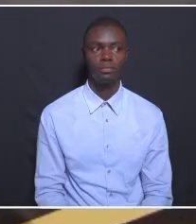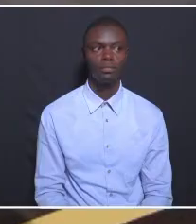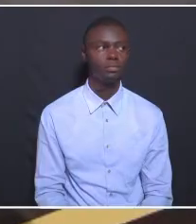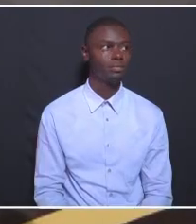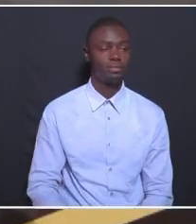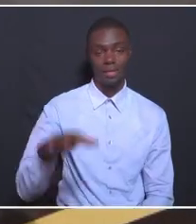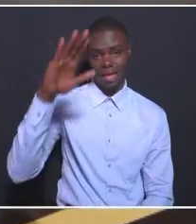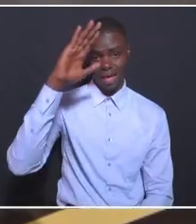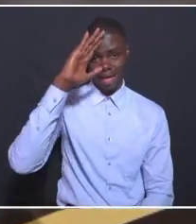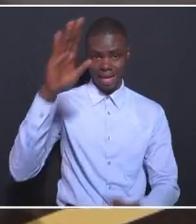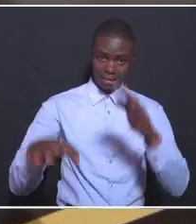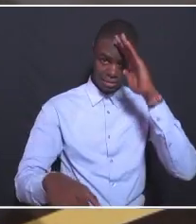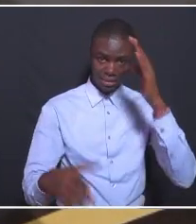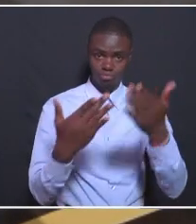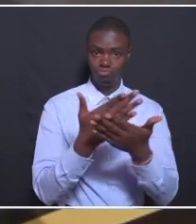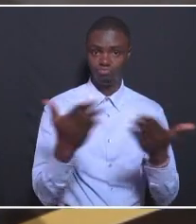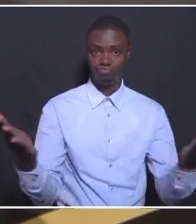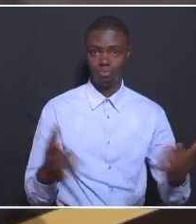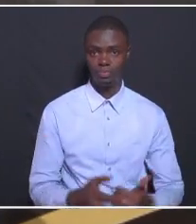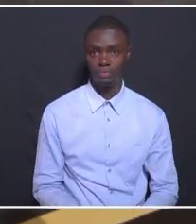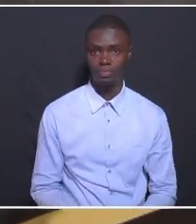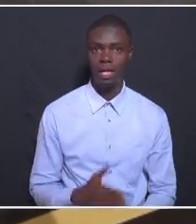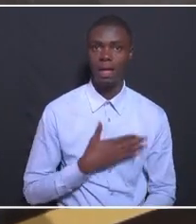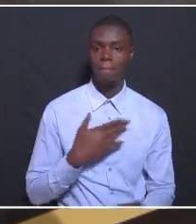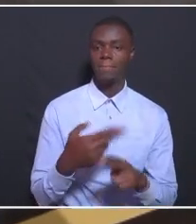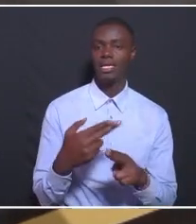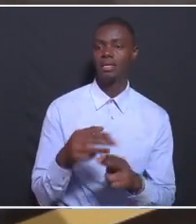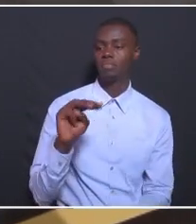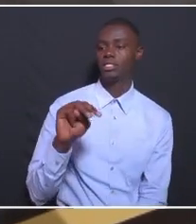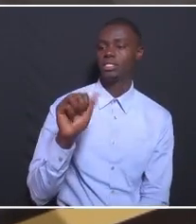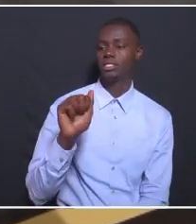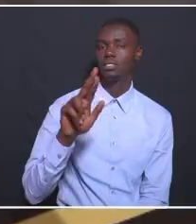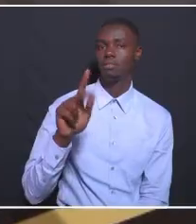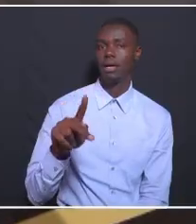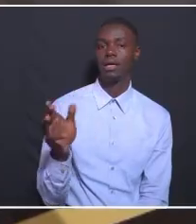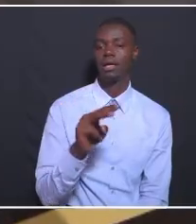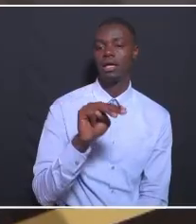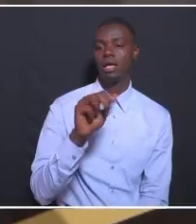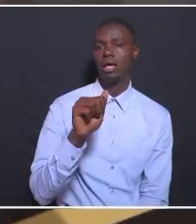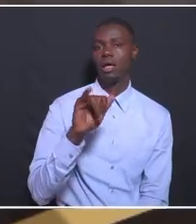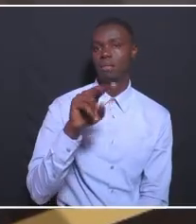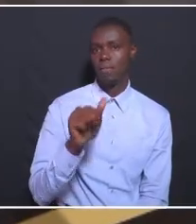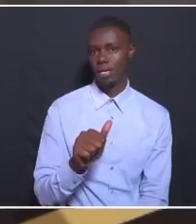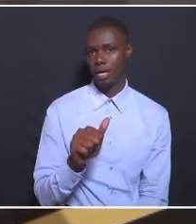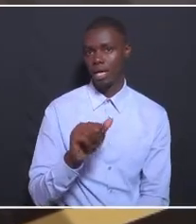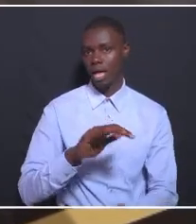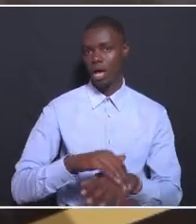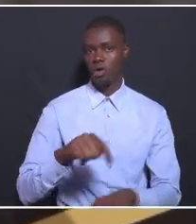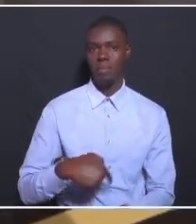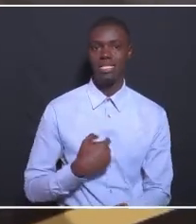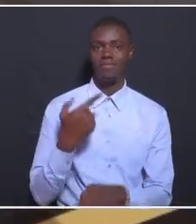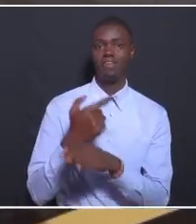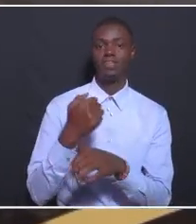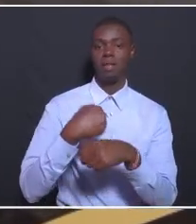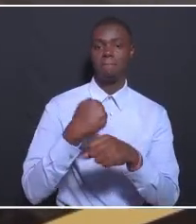Hi, everybody. My name is Mark Miner. I call myself a filmmaker